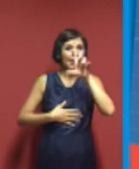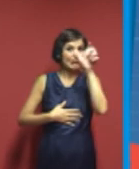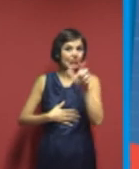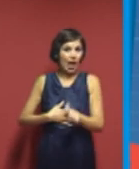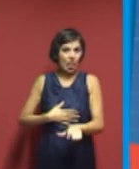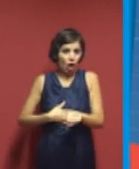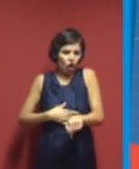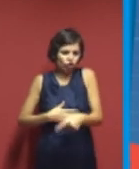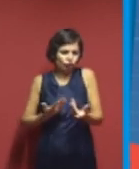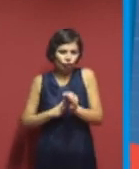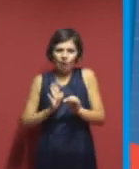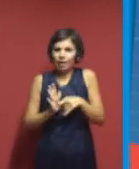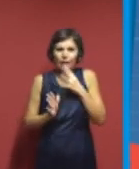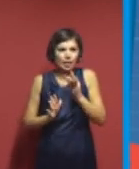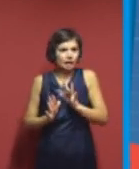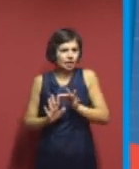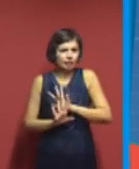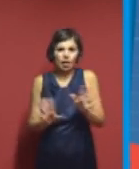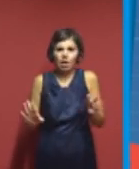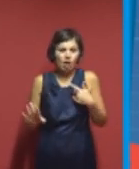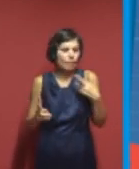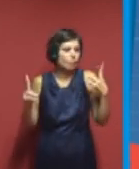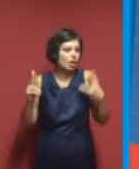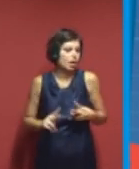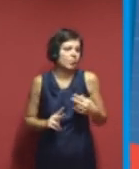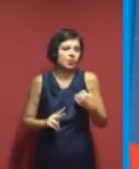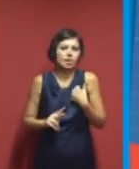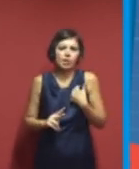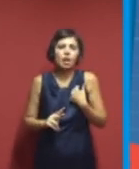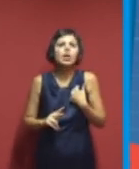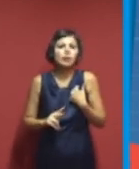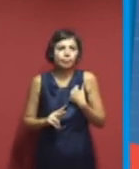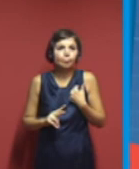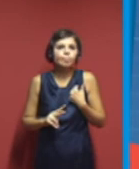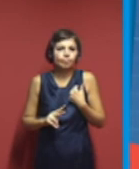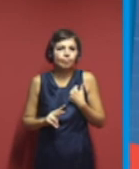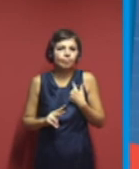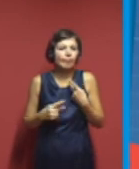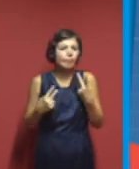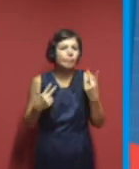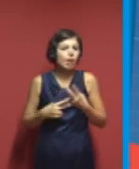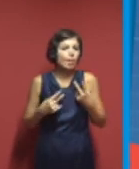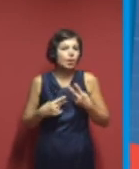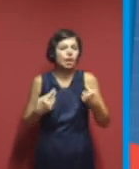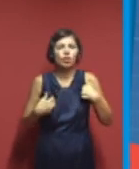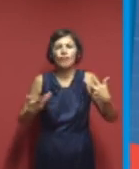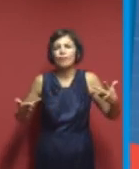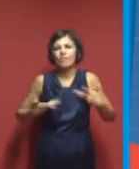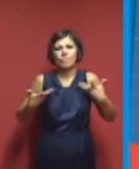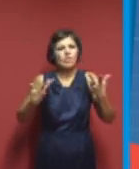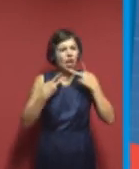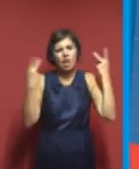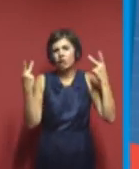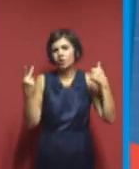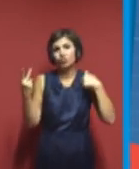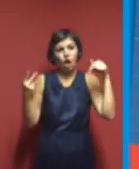ways. I'm really delighted that this event is going on. I'm really happy that I don't have to do any work after this speech. I just